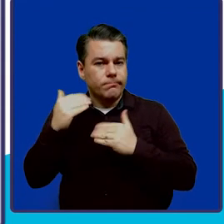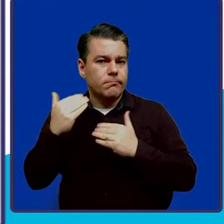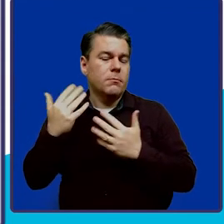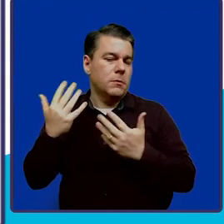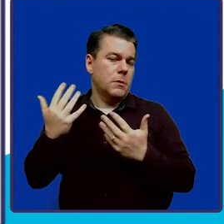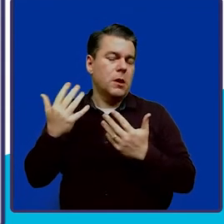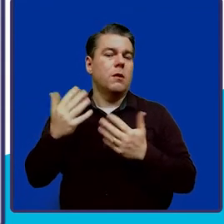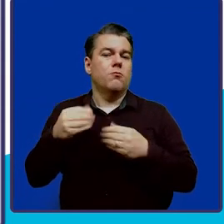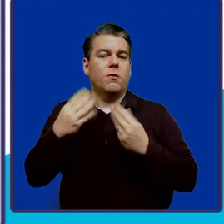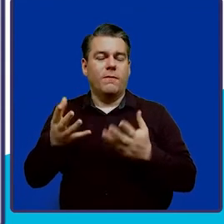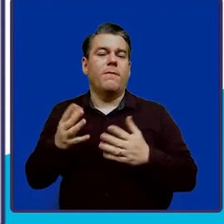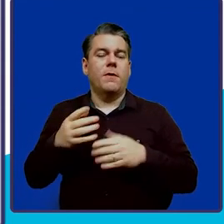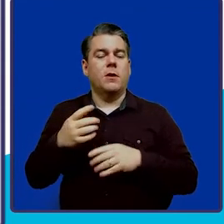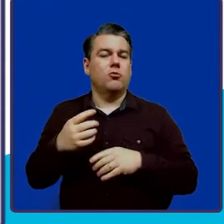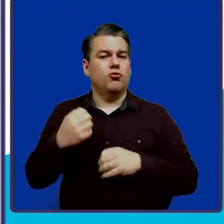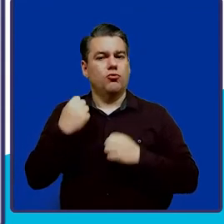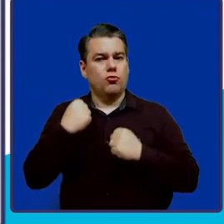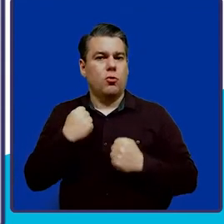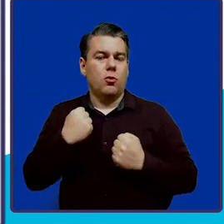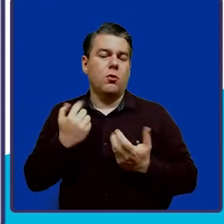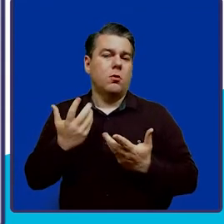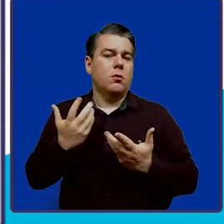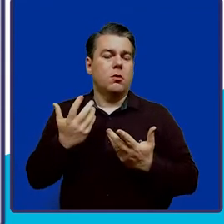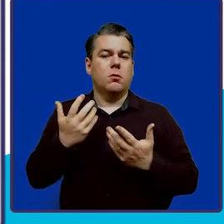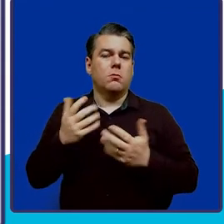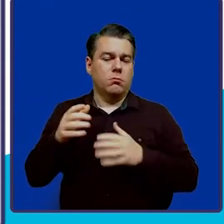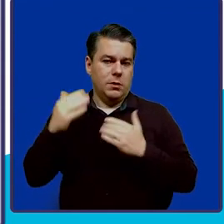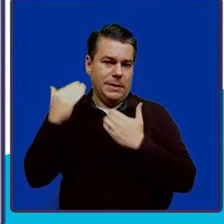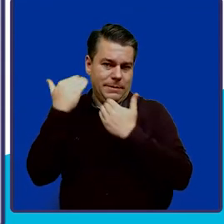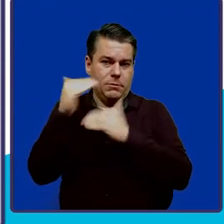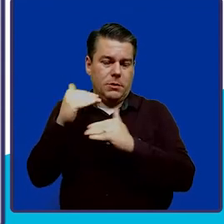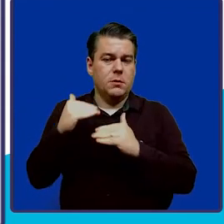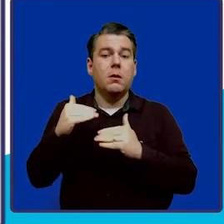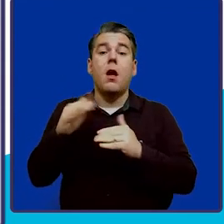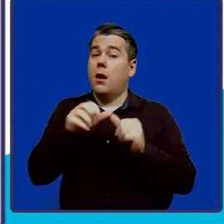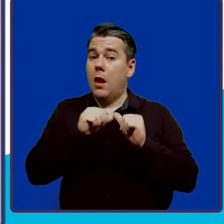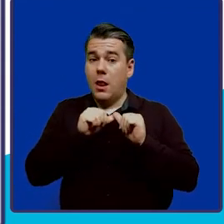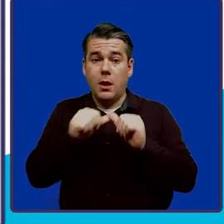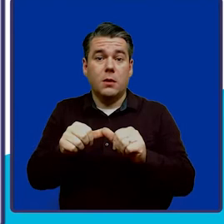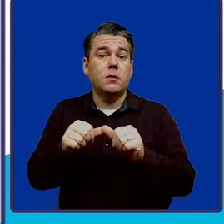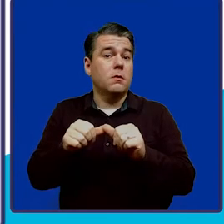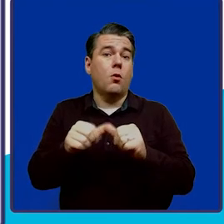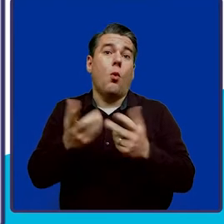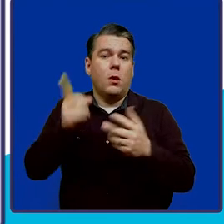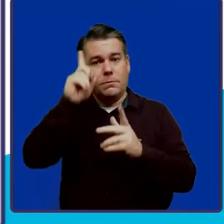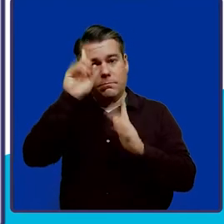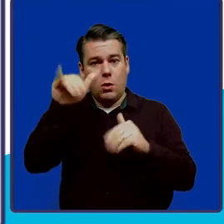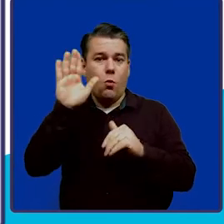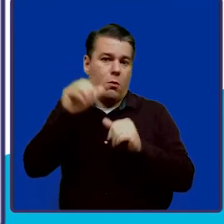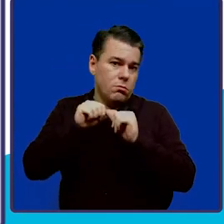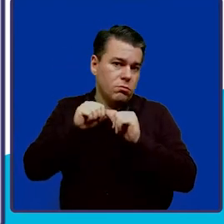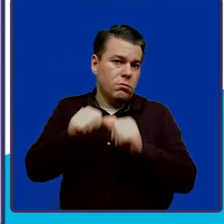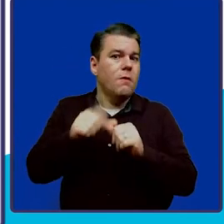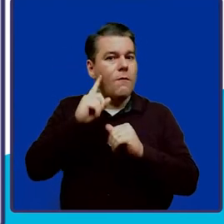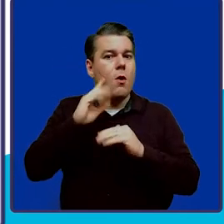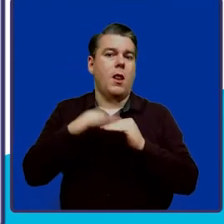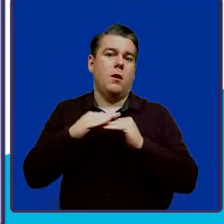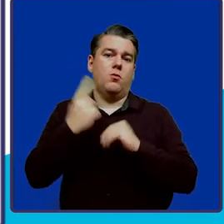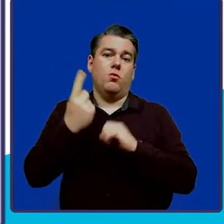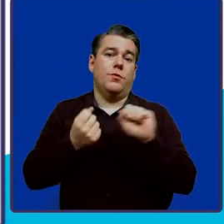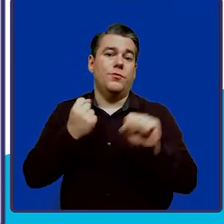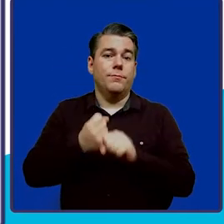and severe functional limitations and the condition has lasted or is expected to last for at least one year.